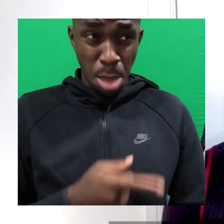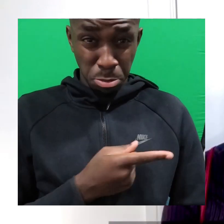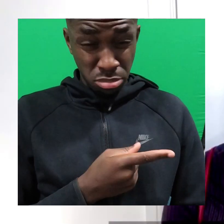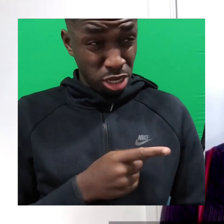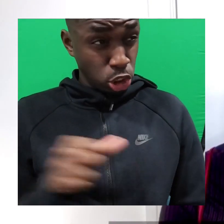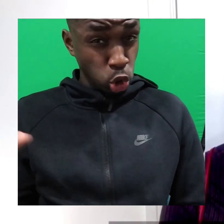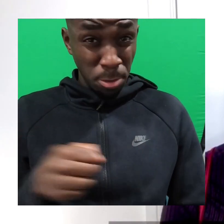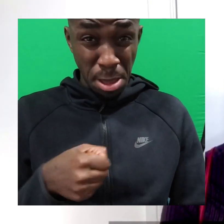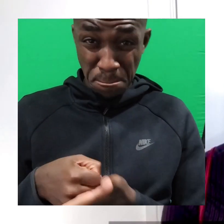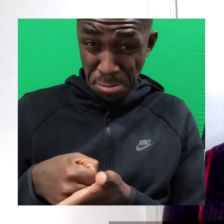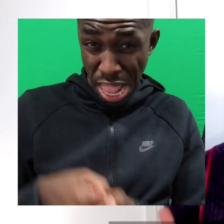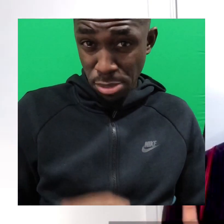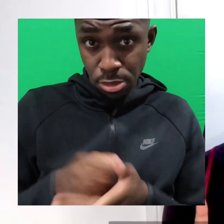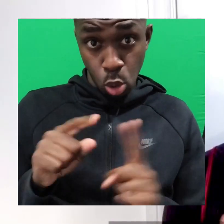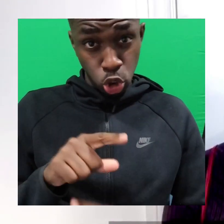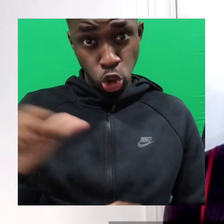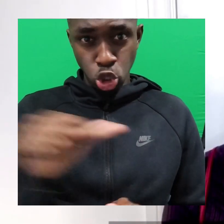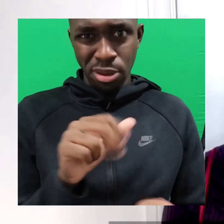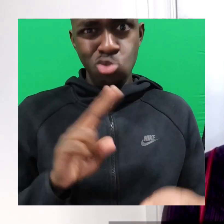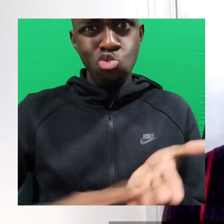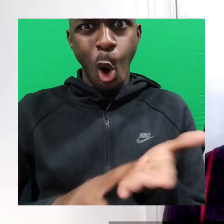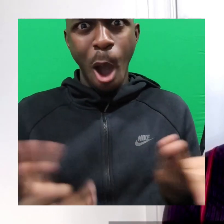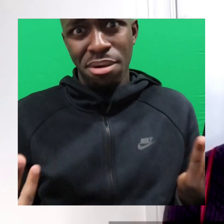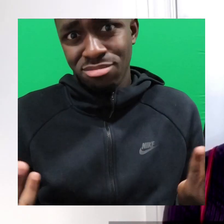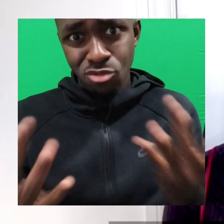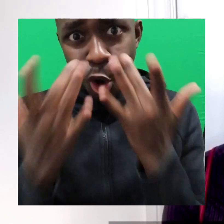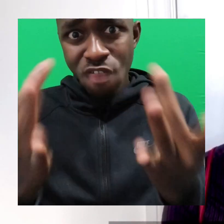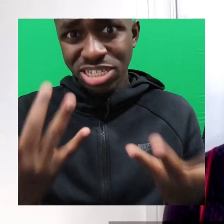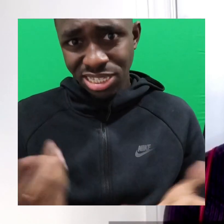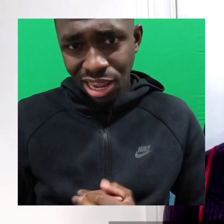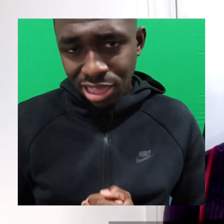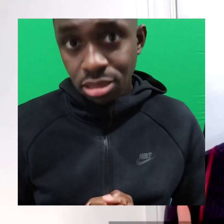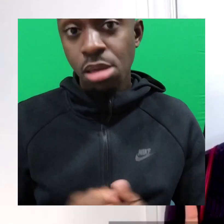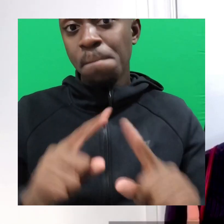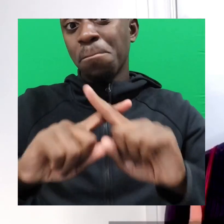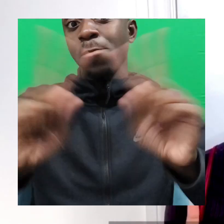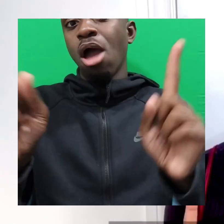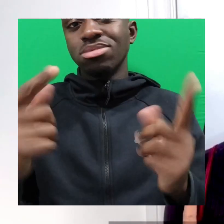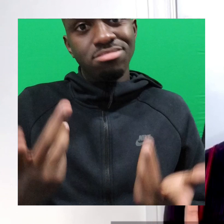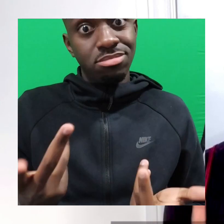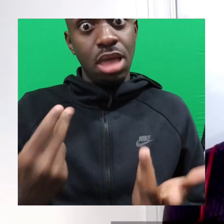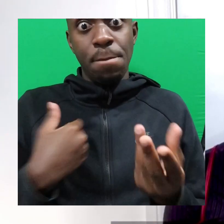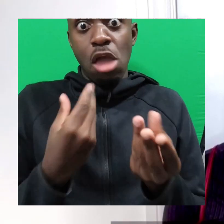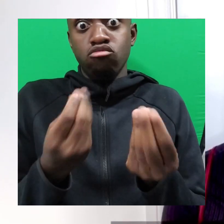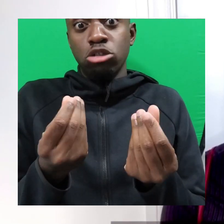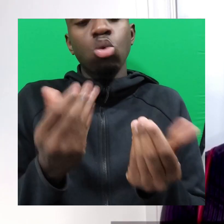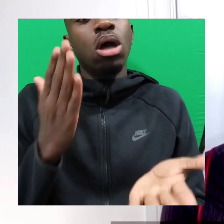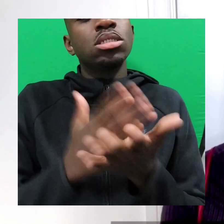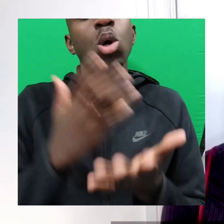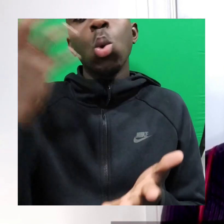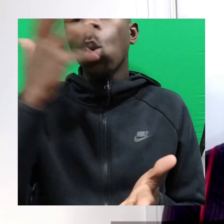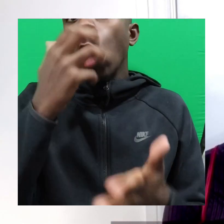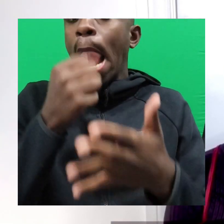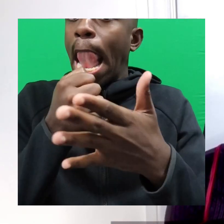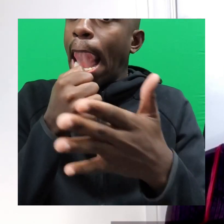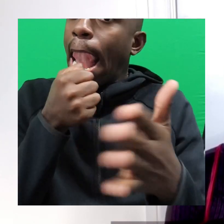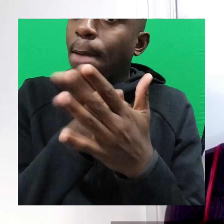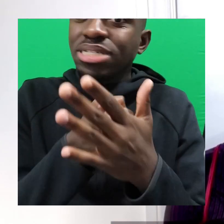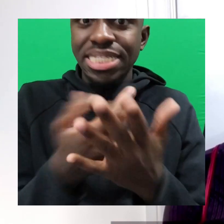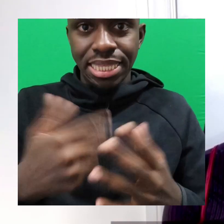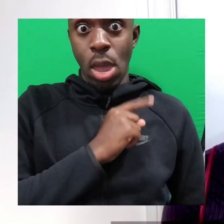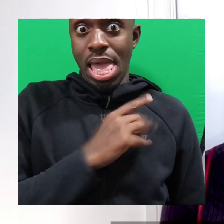I edit on my phone, I subtitle on my phone. When I get JEPHTA